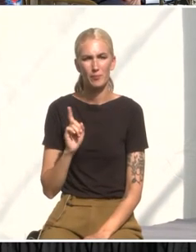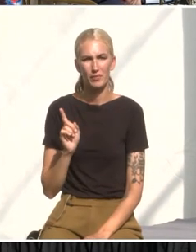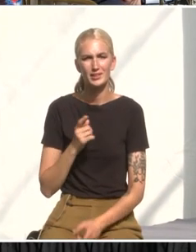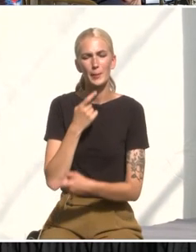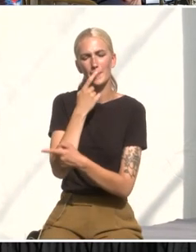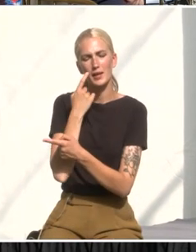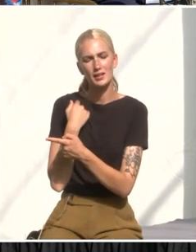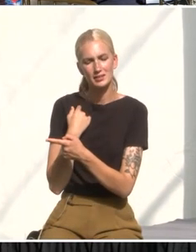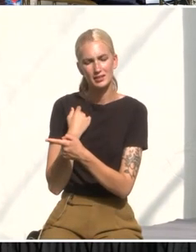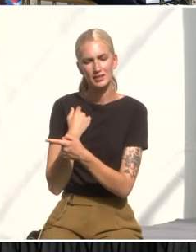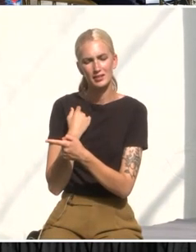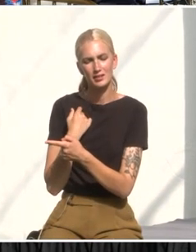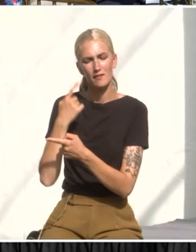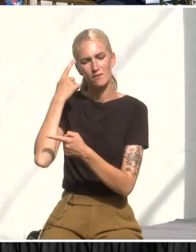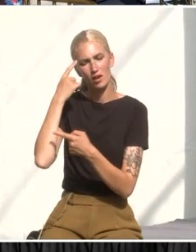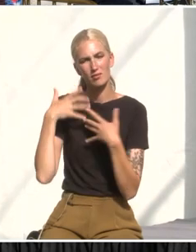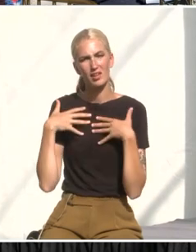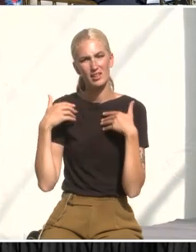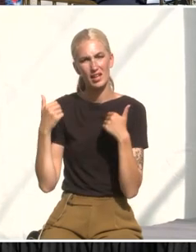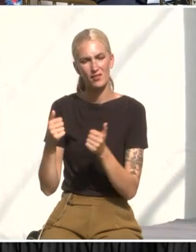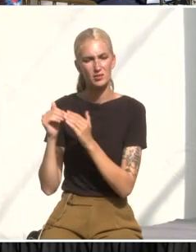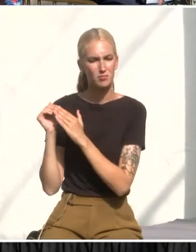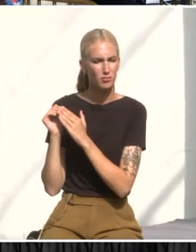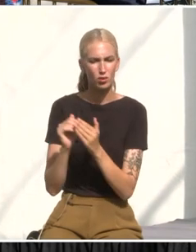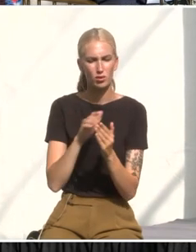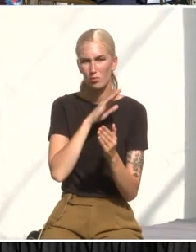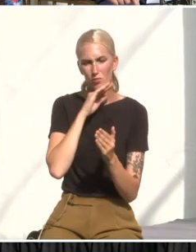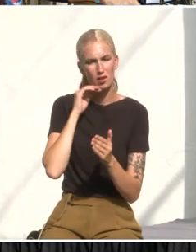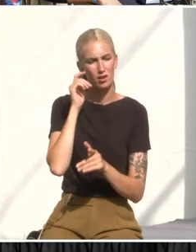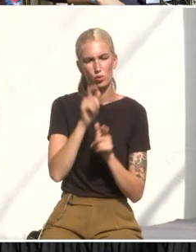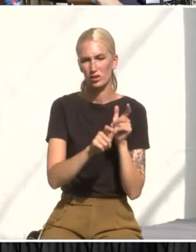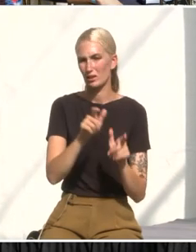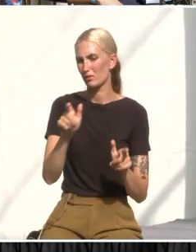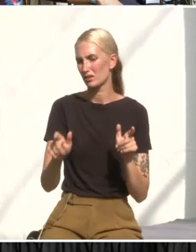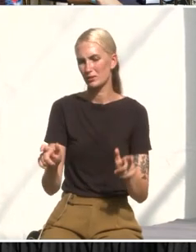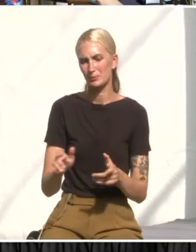men's mental illness affects a lot of people around them